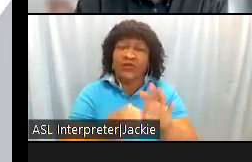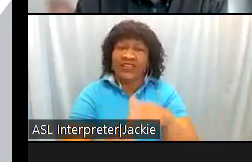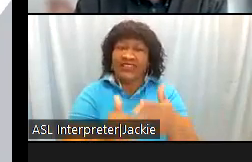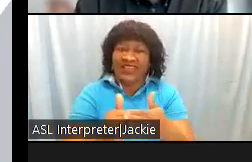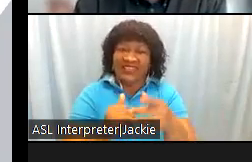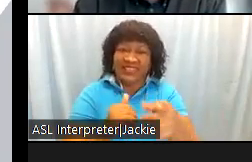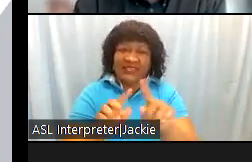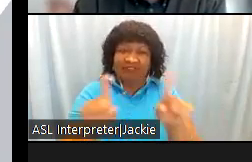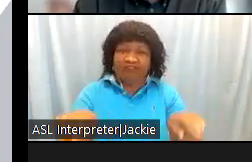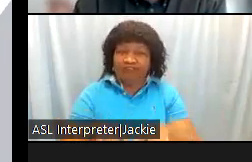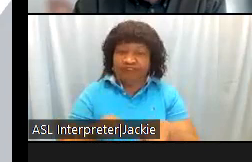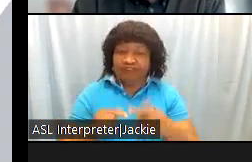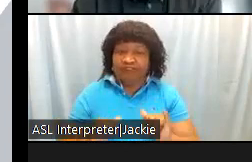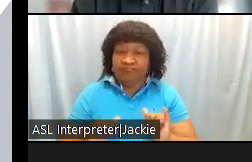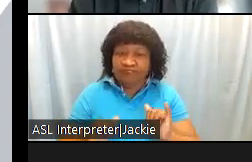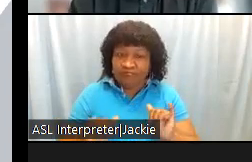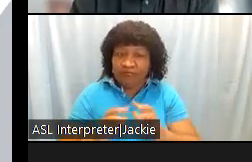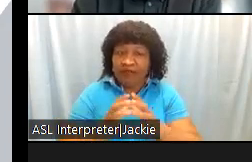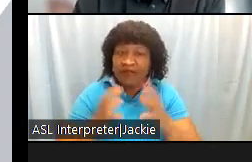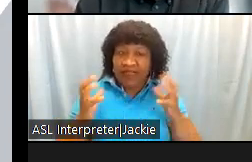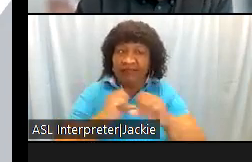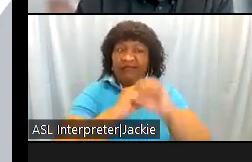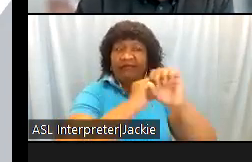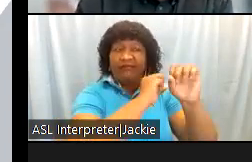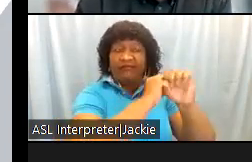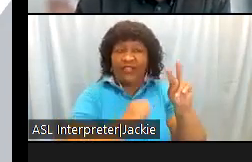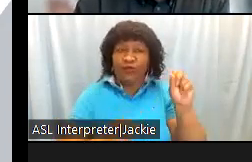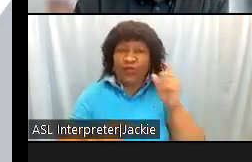this is something that has been a lot in the news, and want to share